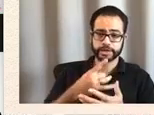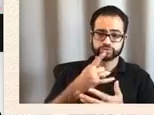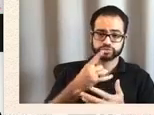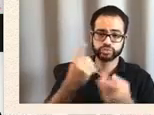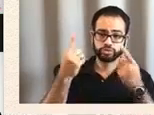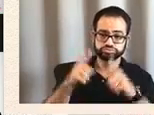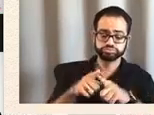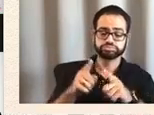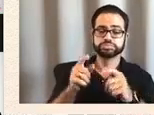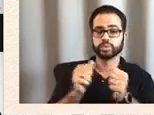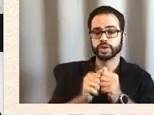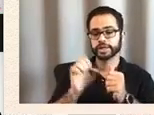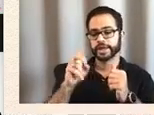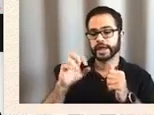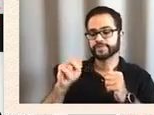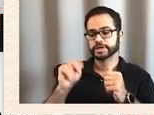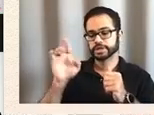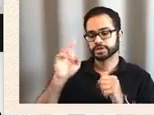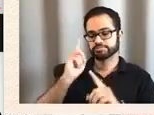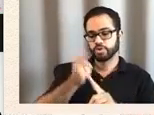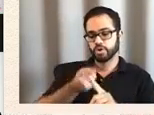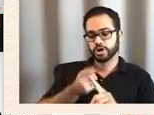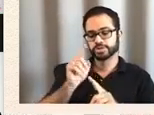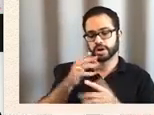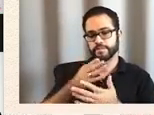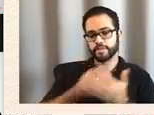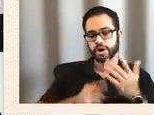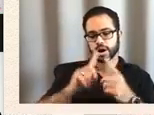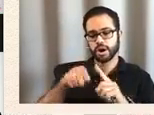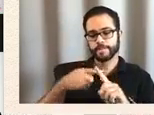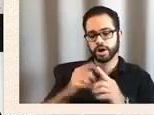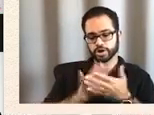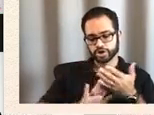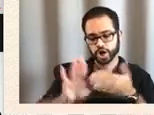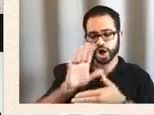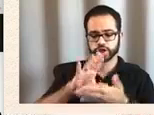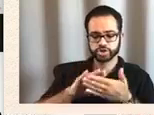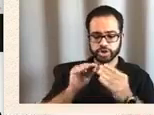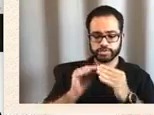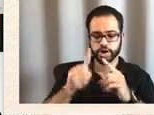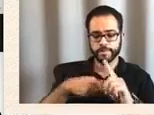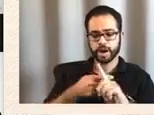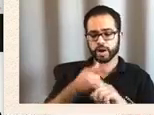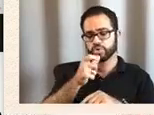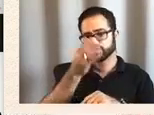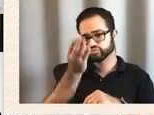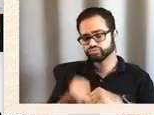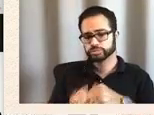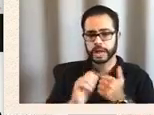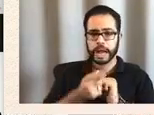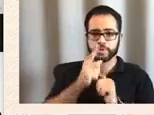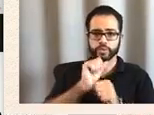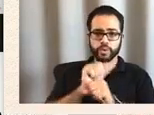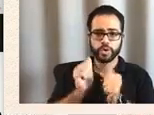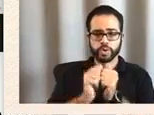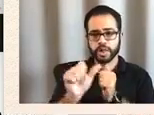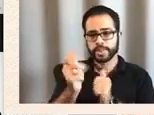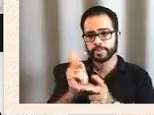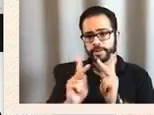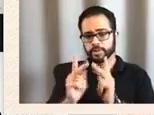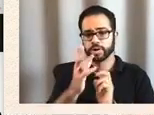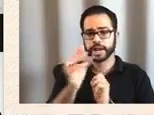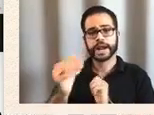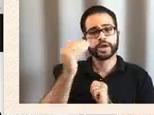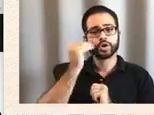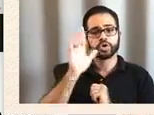point, that's the part about college is learning more about who you are as an individual and how you work with others. And knowing your strengths,